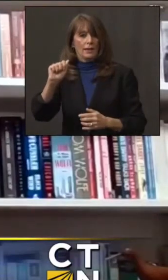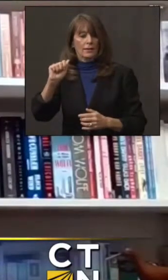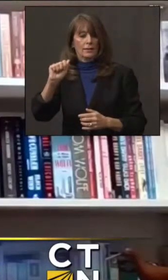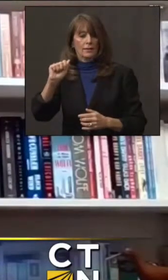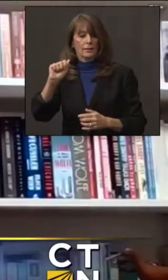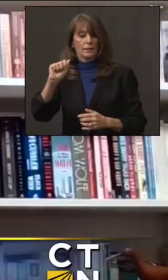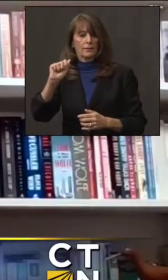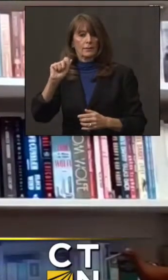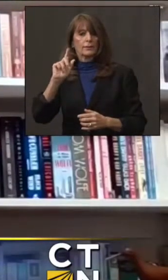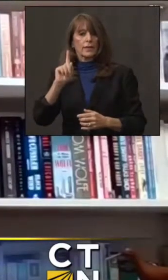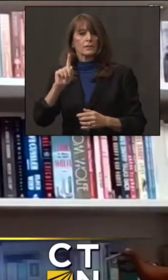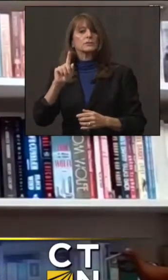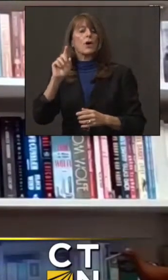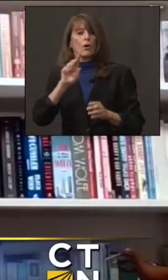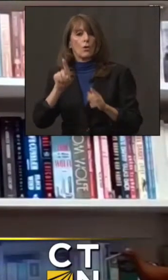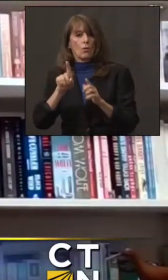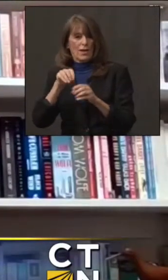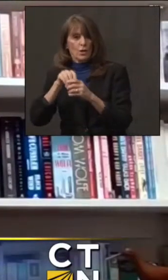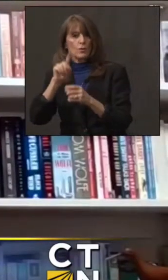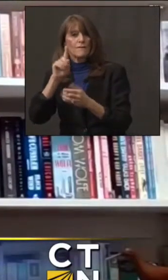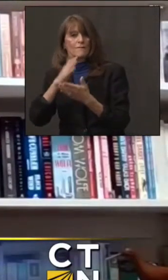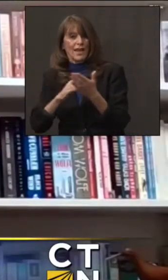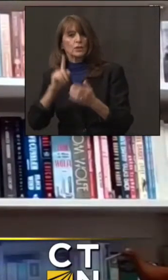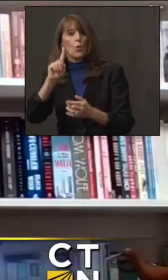in phase 1B.